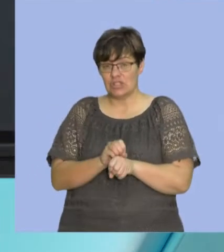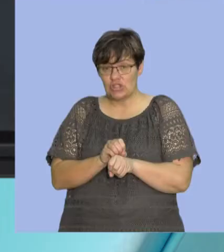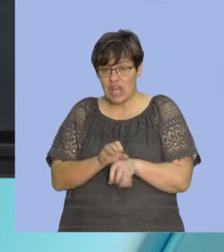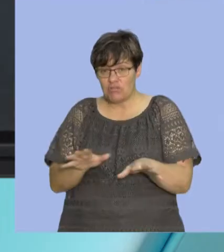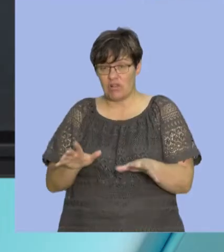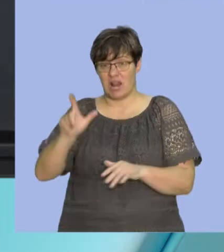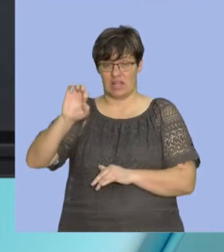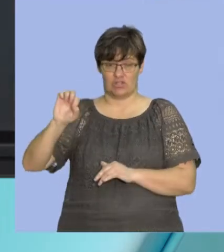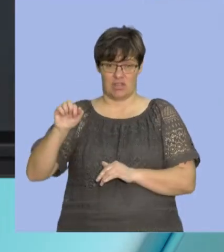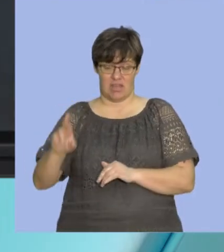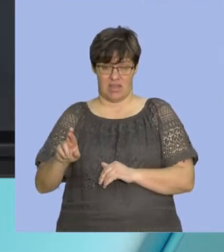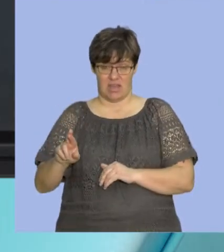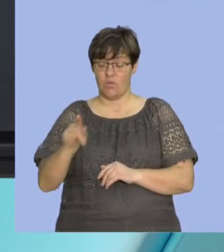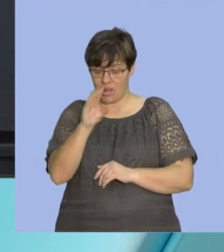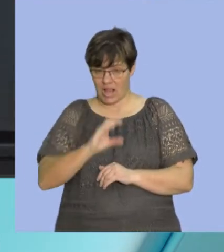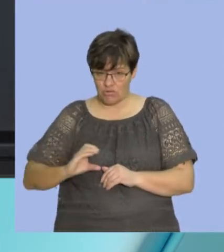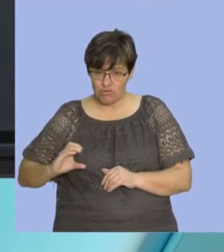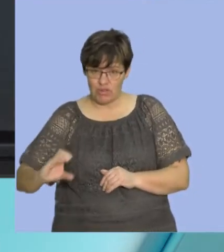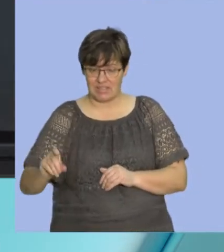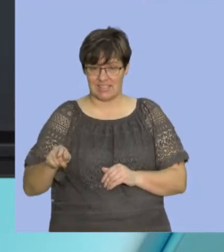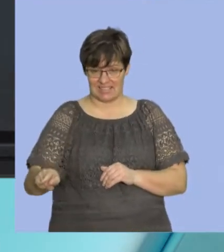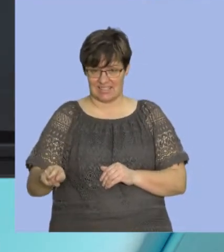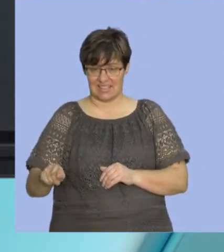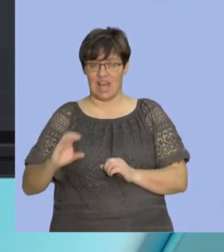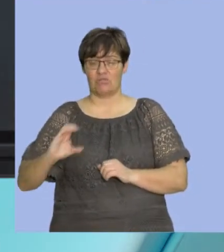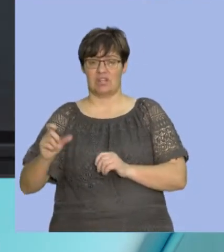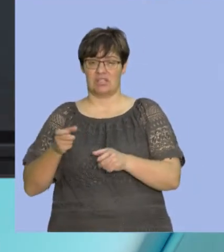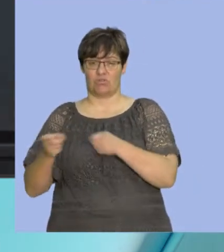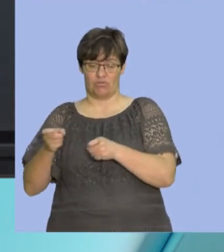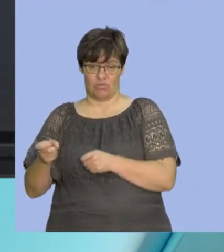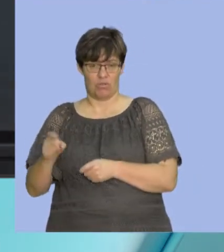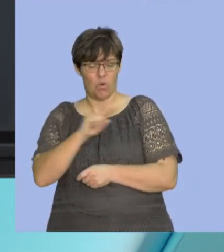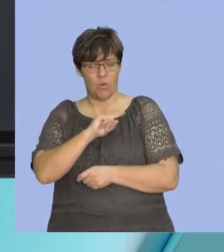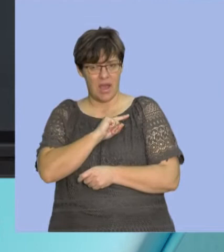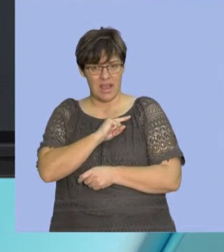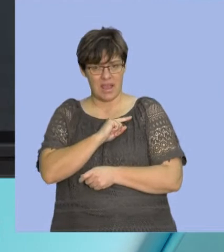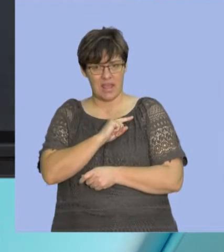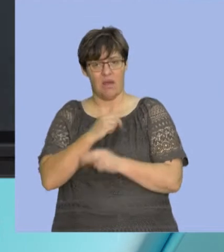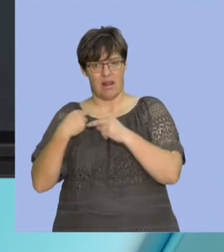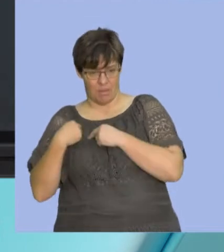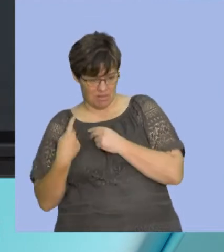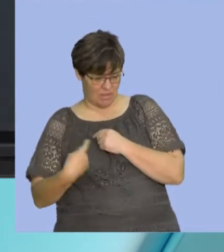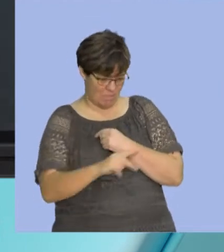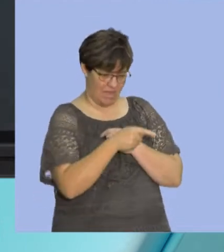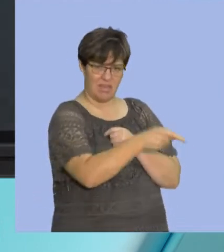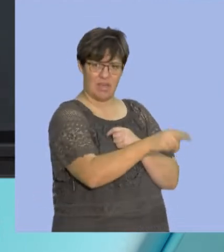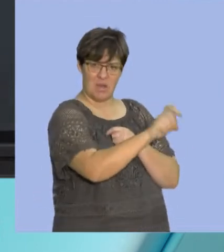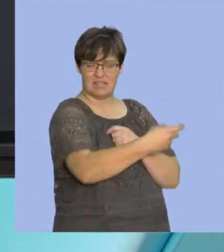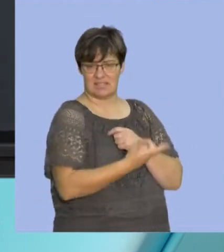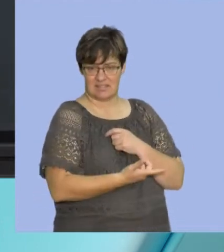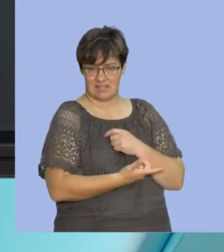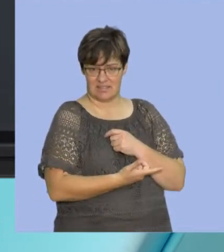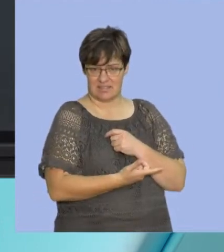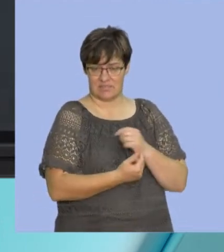ledger. You're going to credit your creditors control. Why? Because you now have a liability. You're owing money to